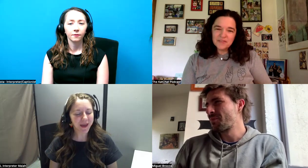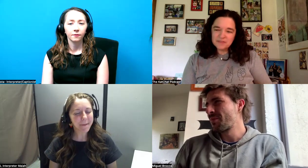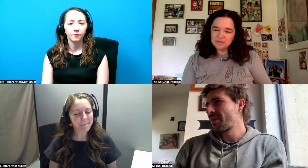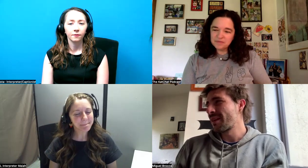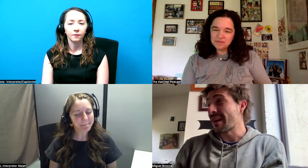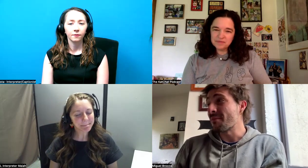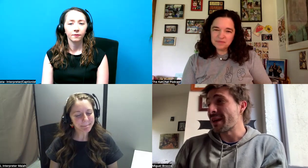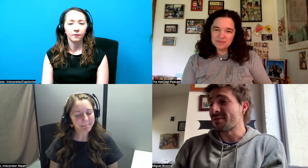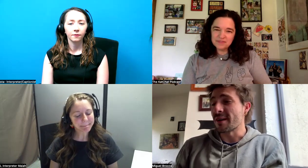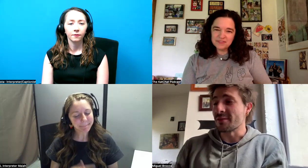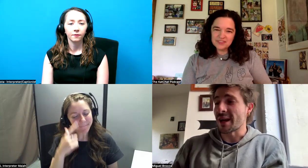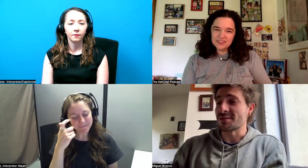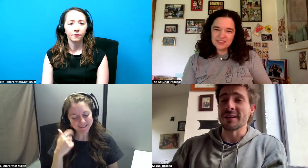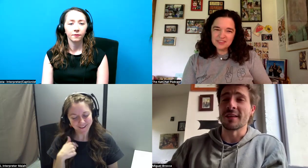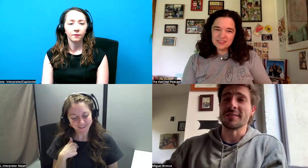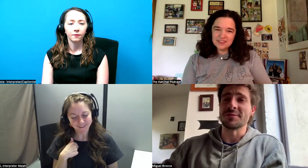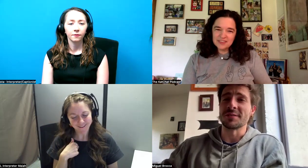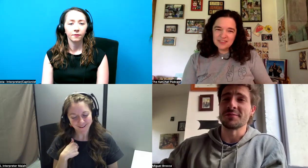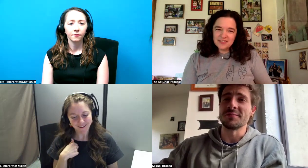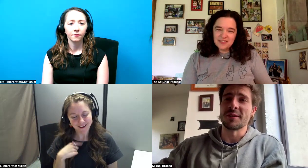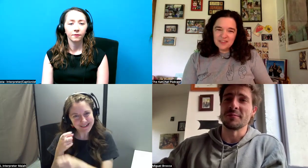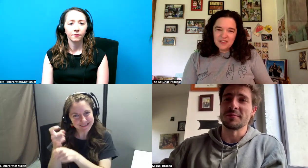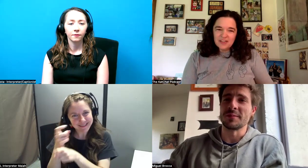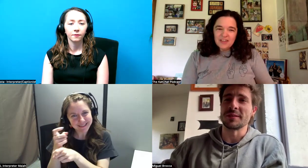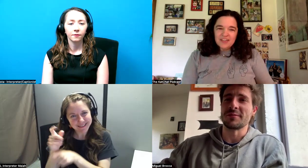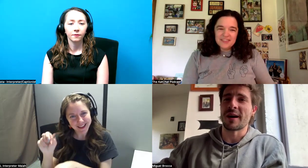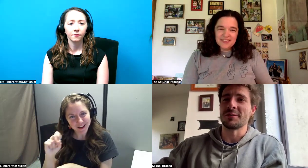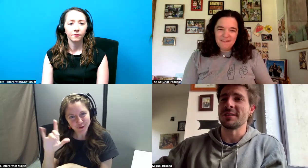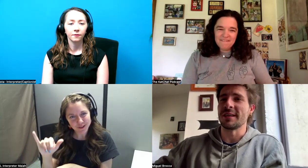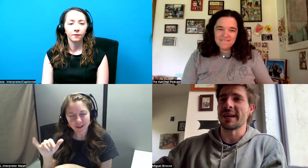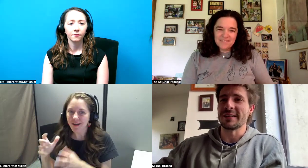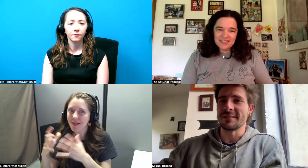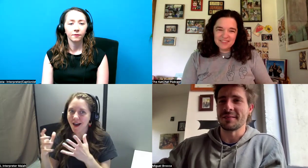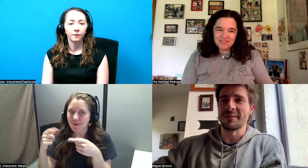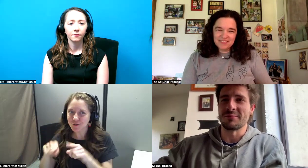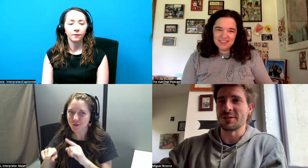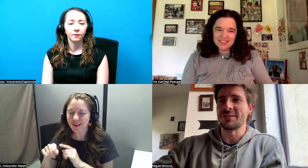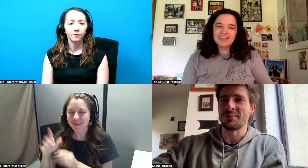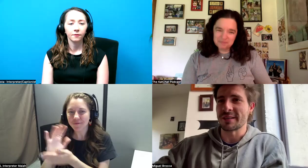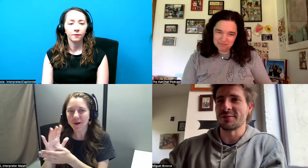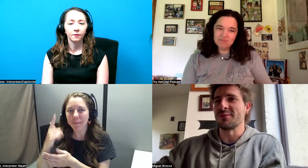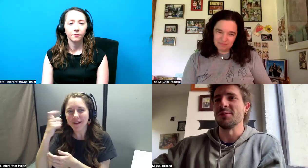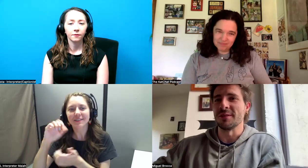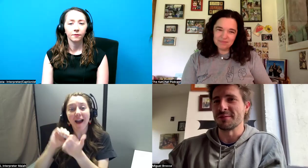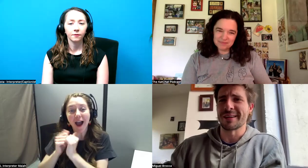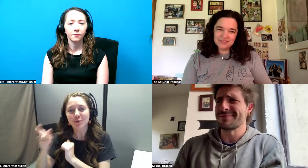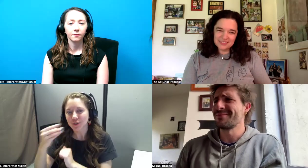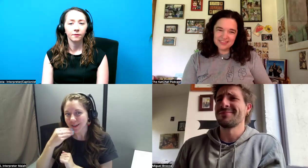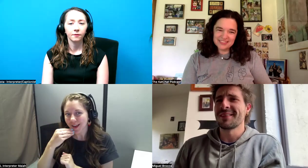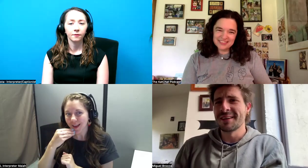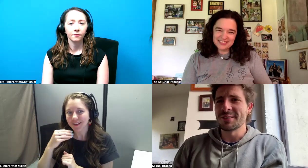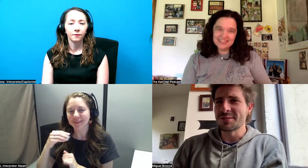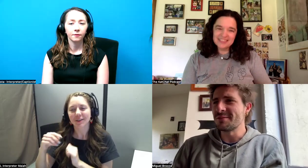um, because I made fun of Ashley a lot during the film because of how she ate and what she picked for food. And it was